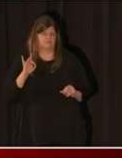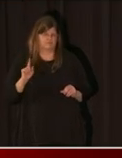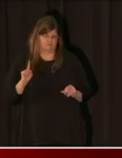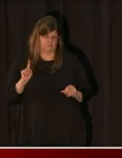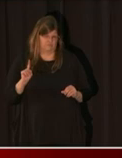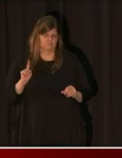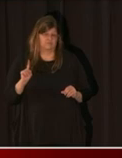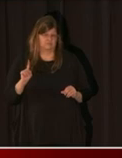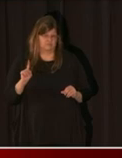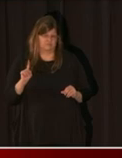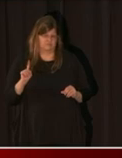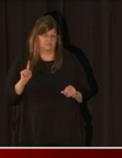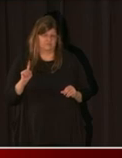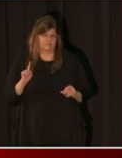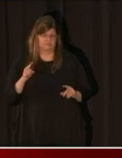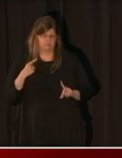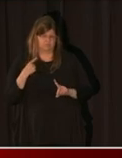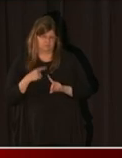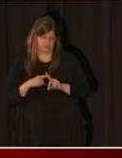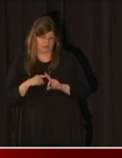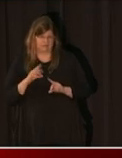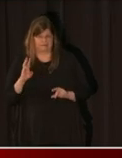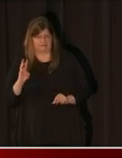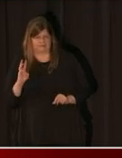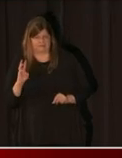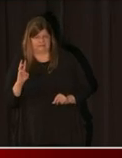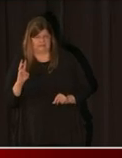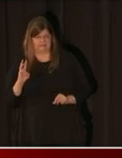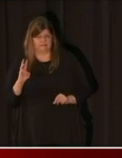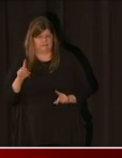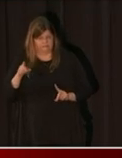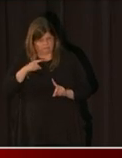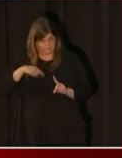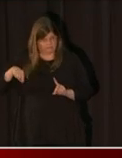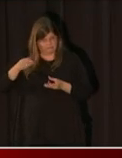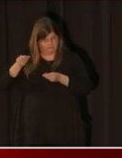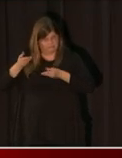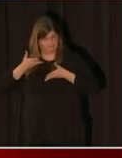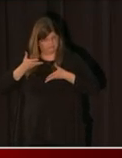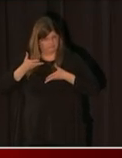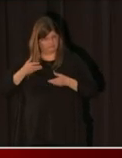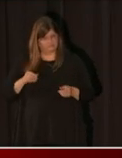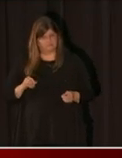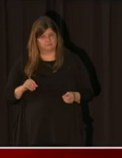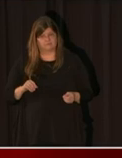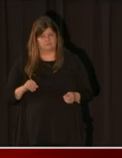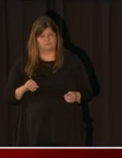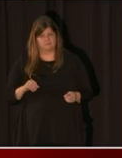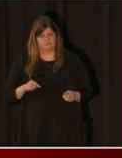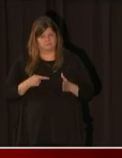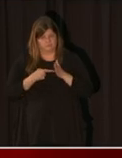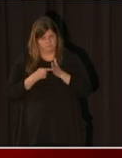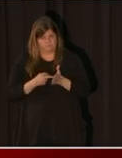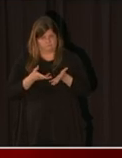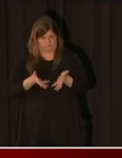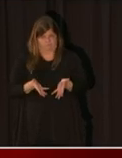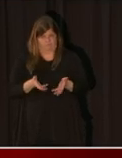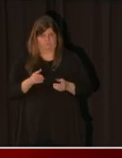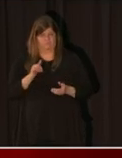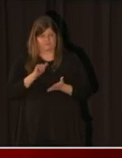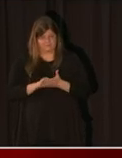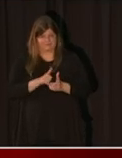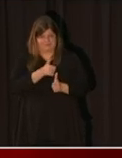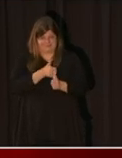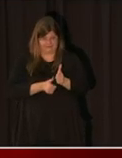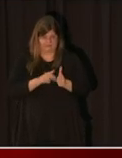of positive tests thus far are assigned to the below unit. And it breaks down by unit,